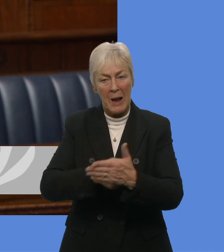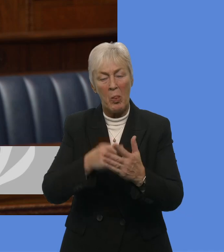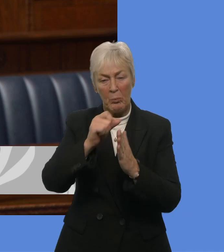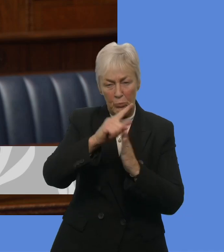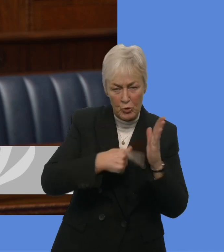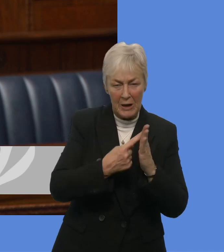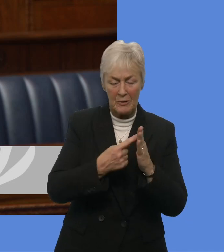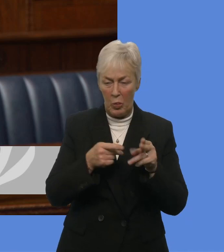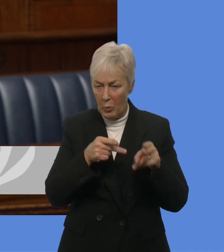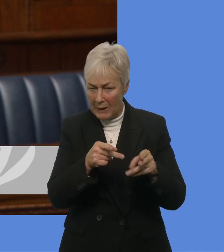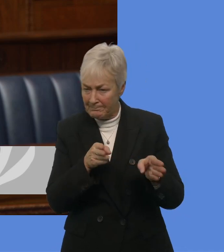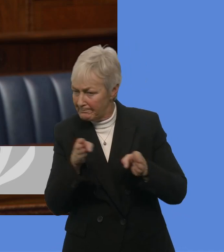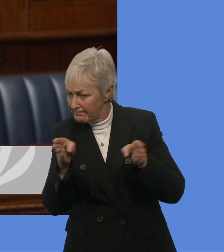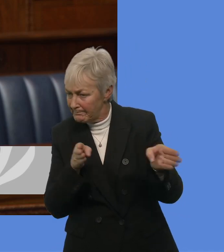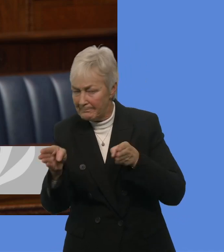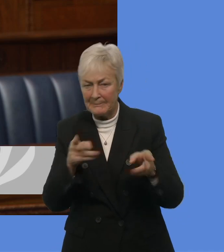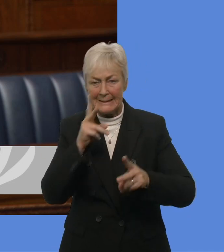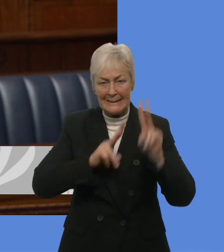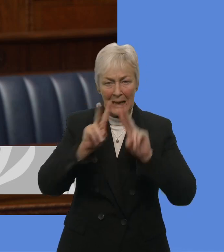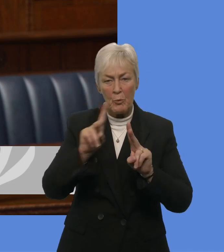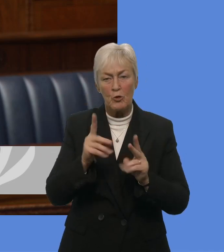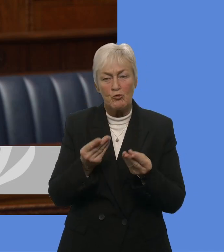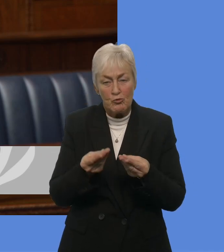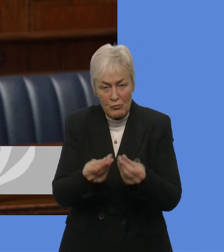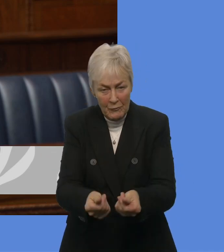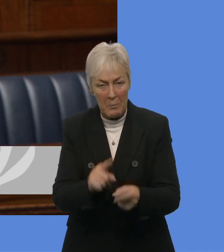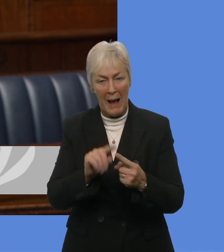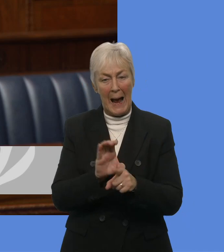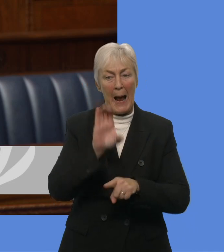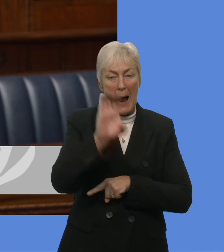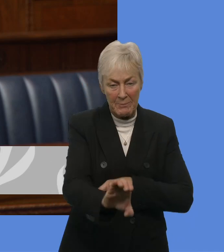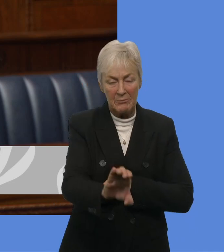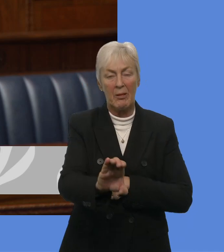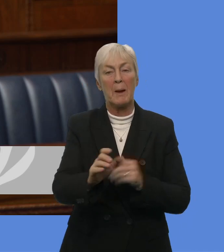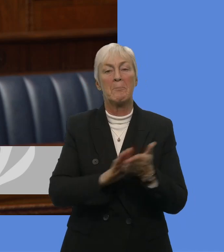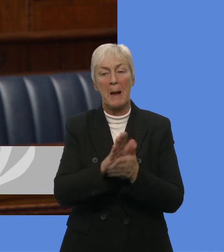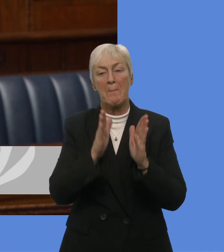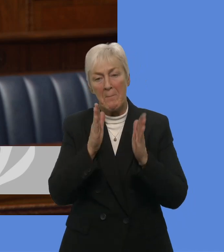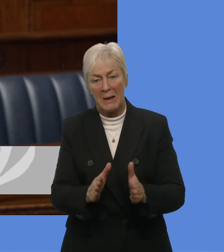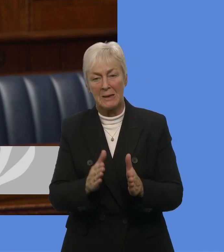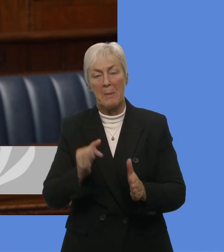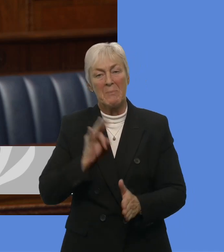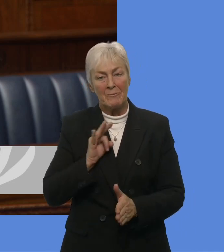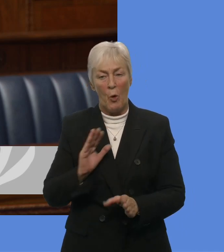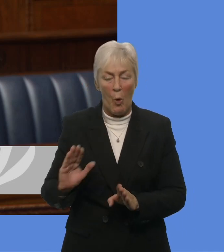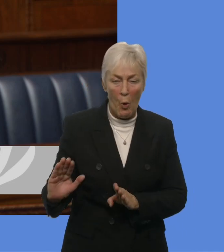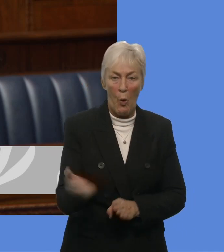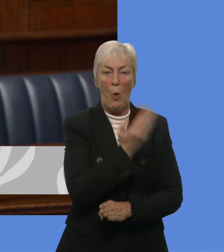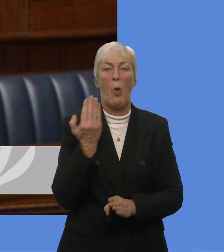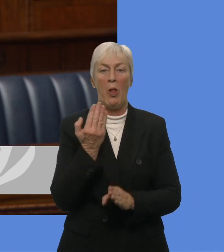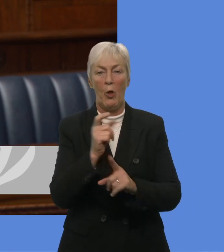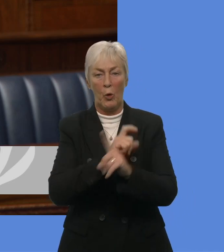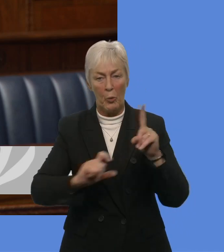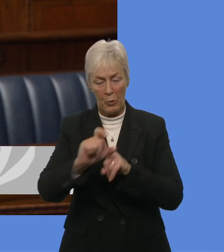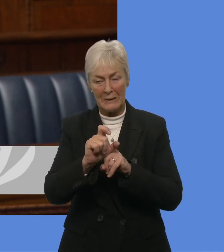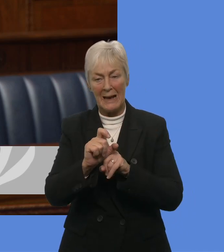that we roll these things out, both in terms of the revenue, but importantly the capital investment, must be done in a way that benefits all communities and to be